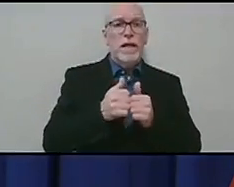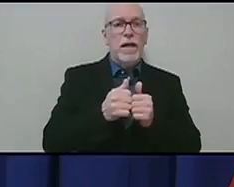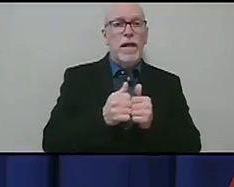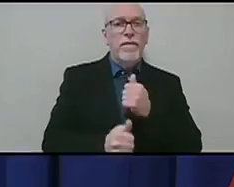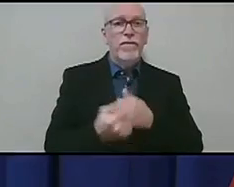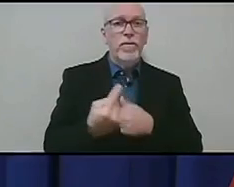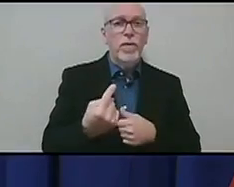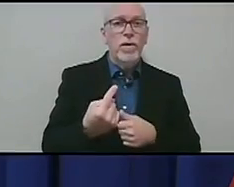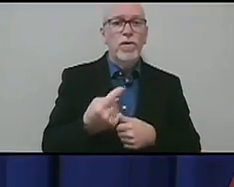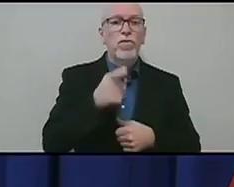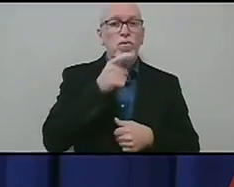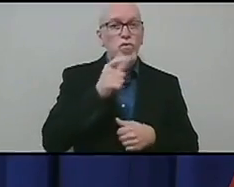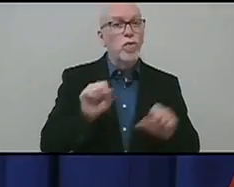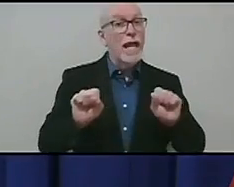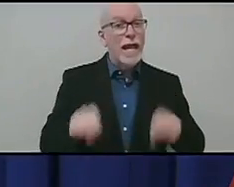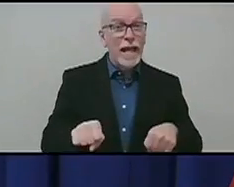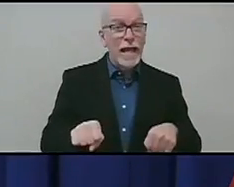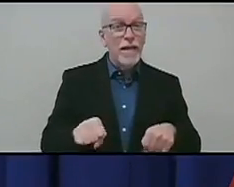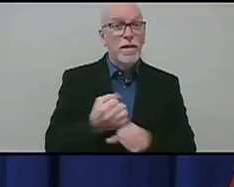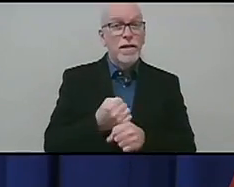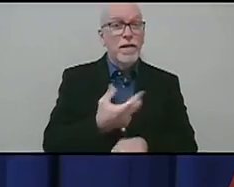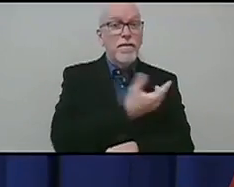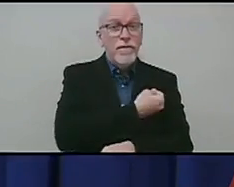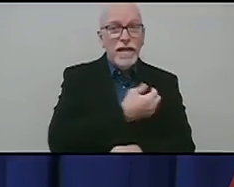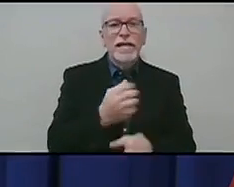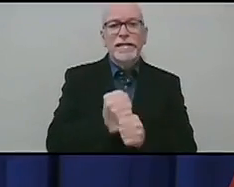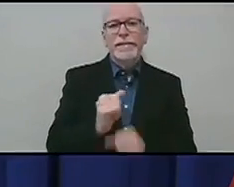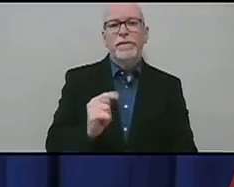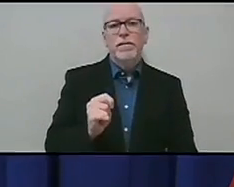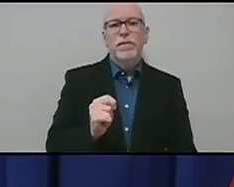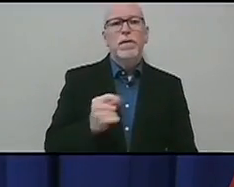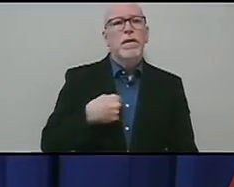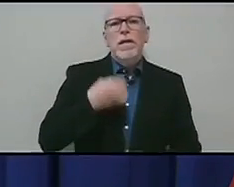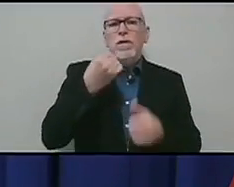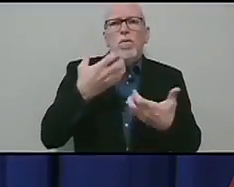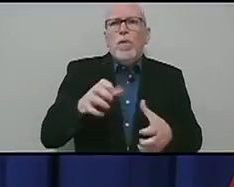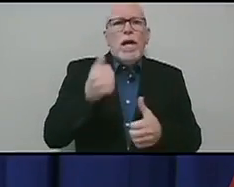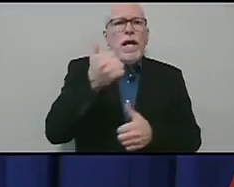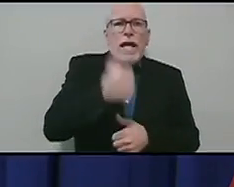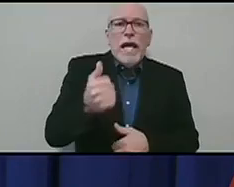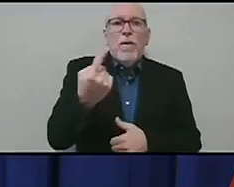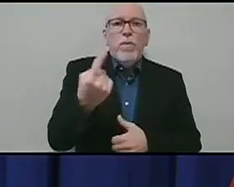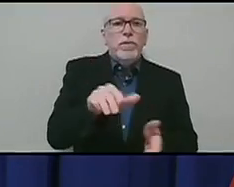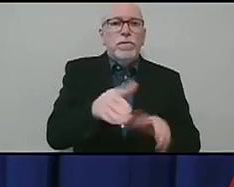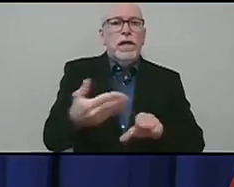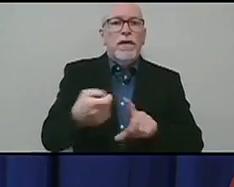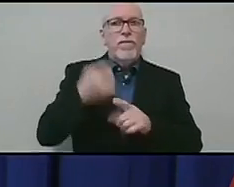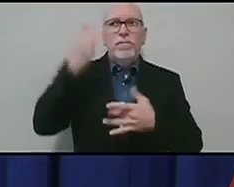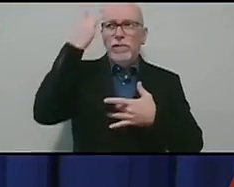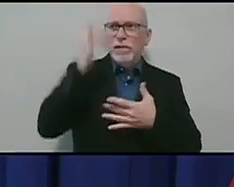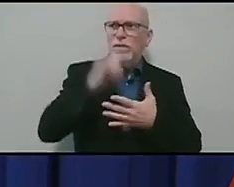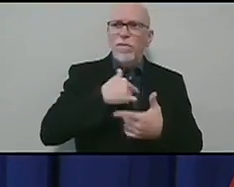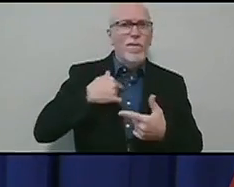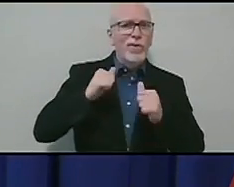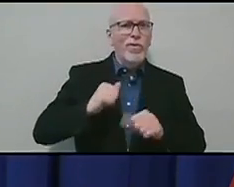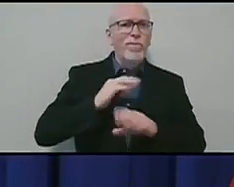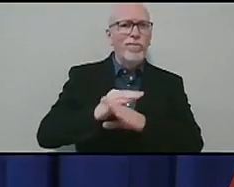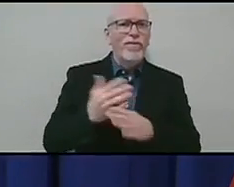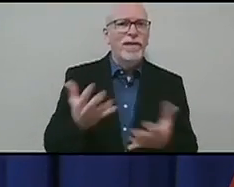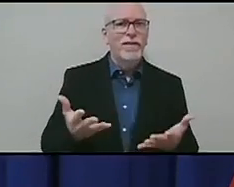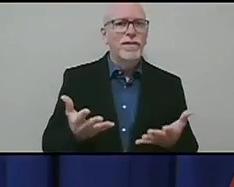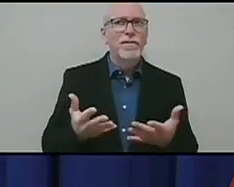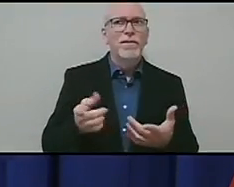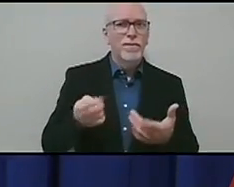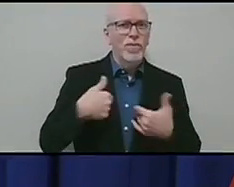that is able to take the vaccine to take it, because I don't want any Hoosier to perish from a disease that we have a vaccine that has